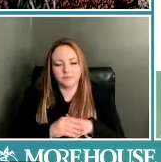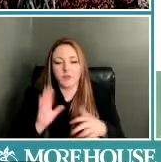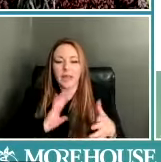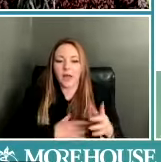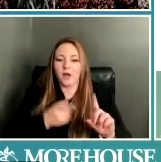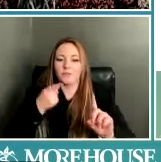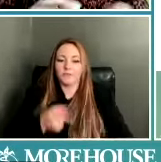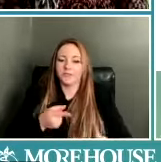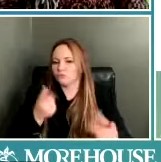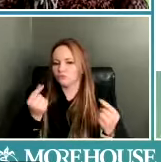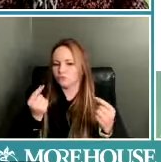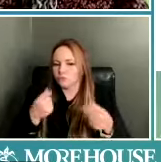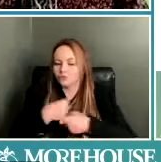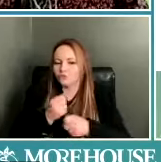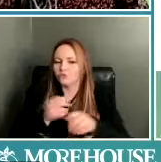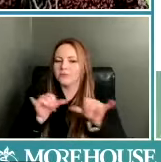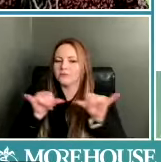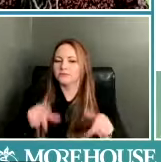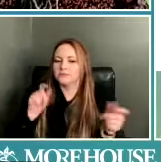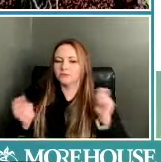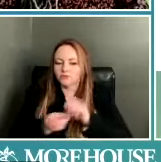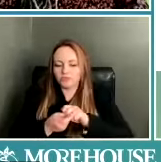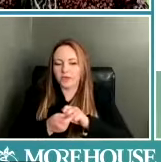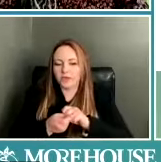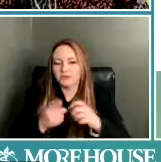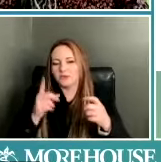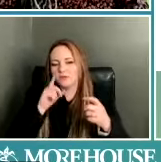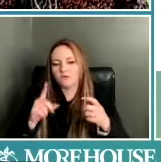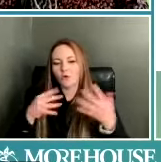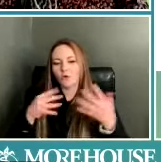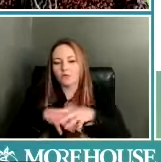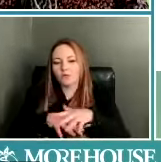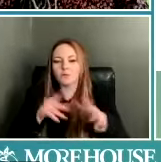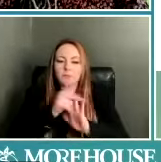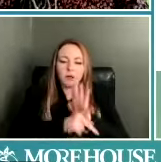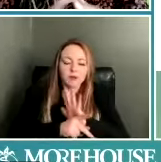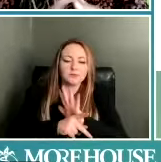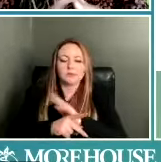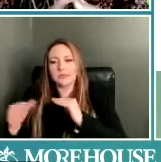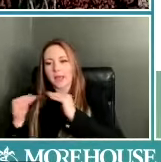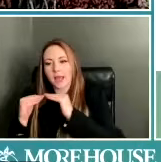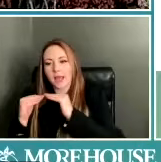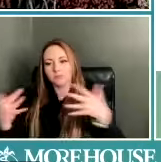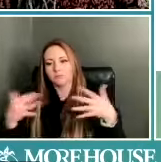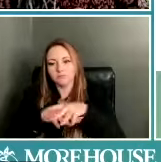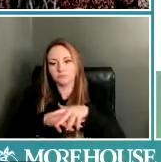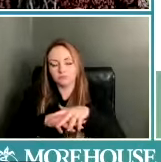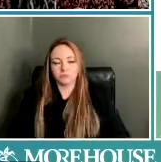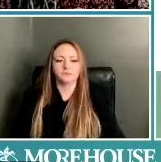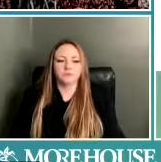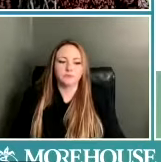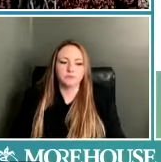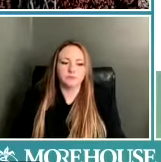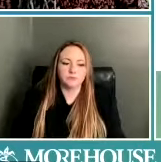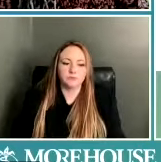and our mission is to create systemic change at the intersection of policy and equity. We do so